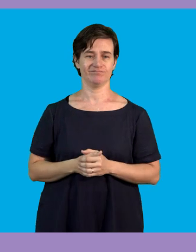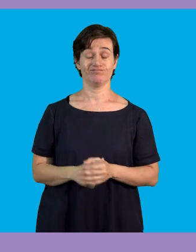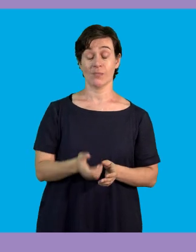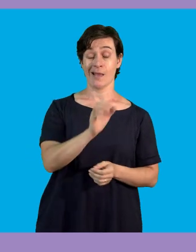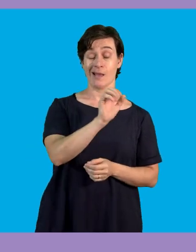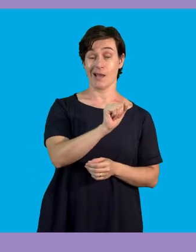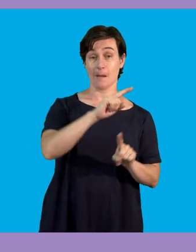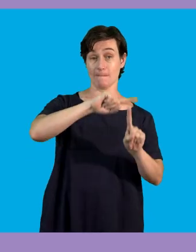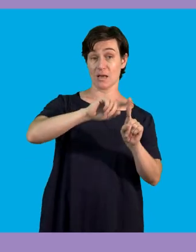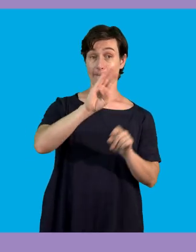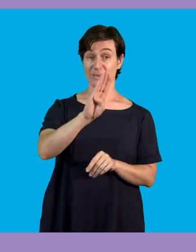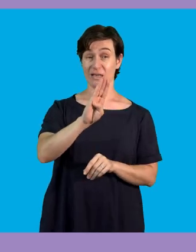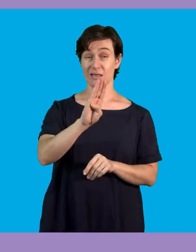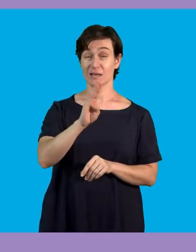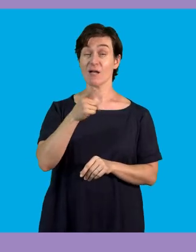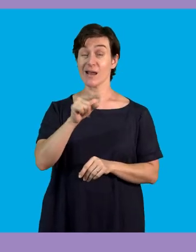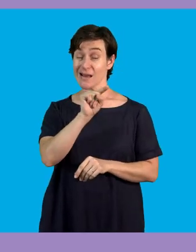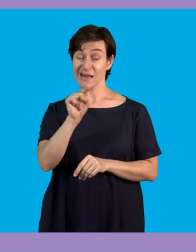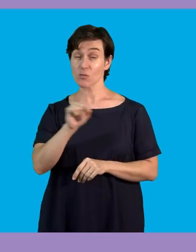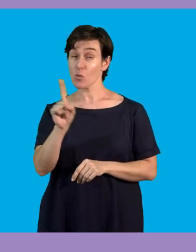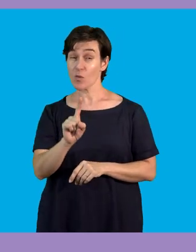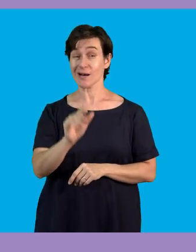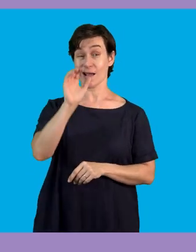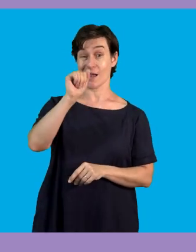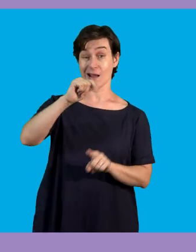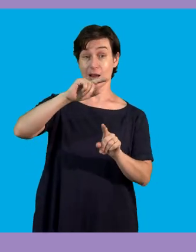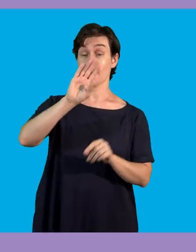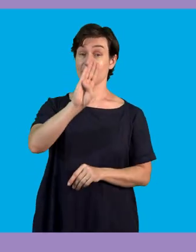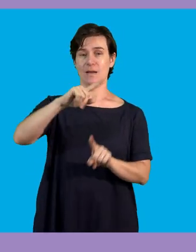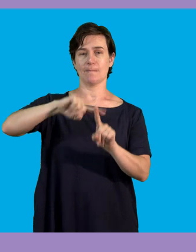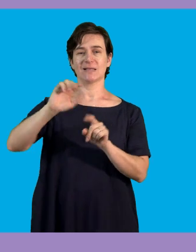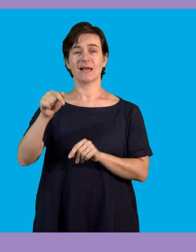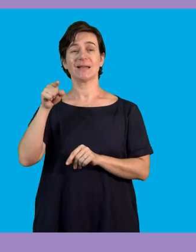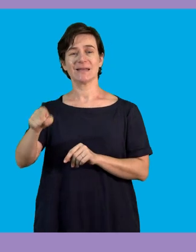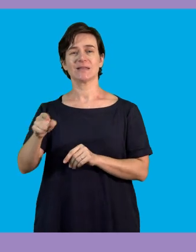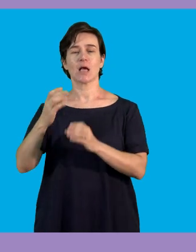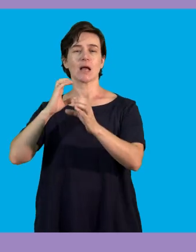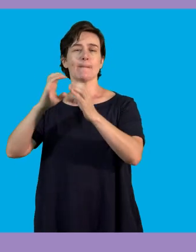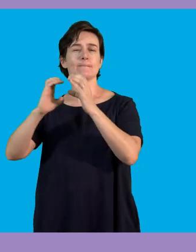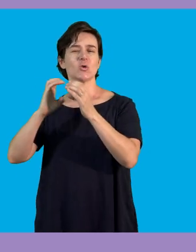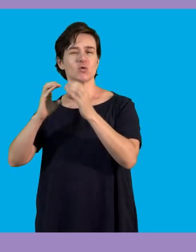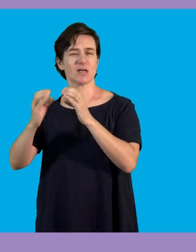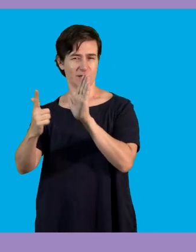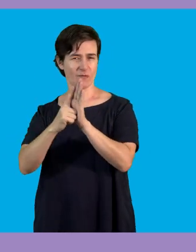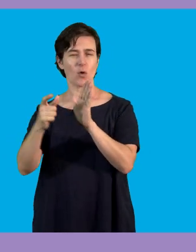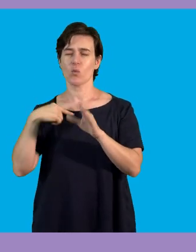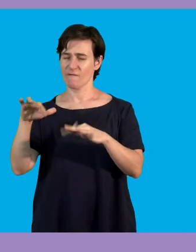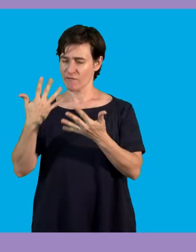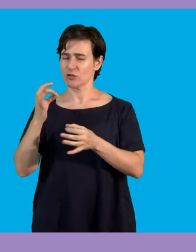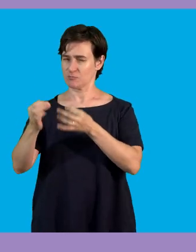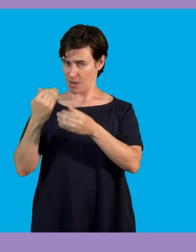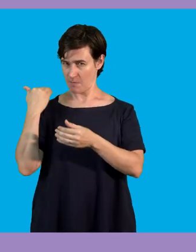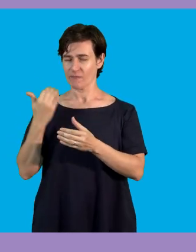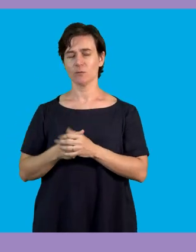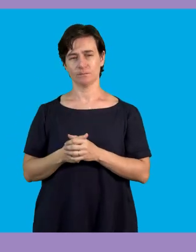A plus B equals to B plus A. That is commutative law, something that we did previously.